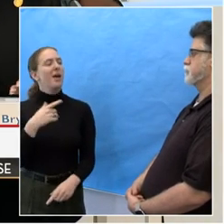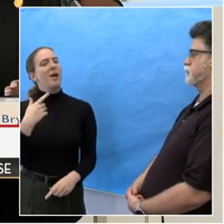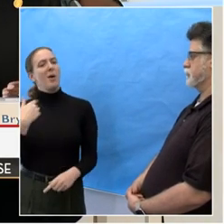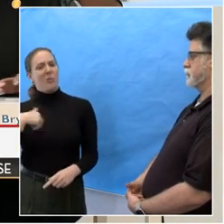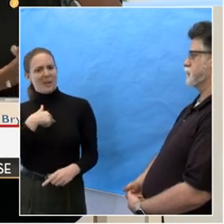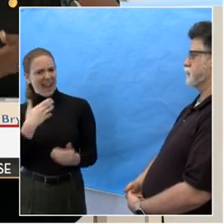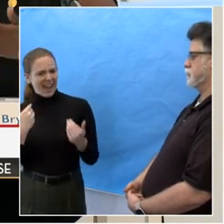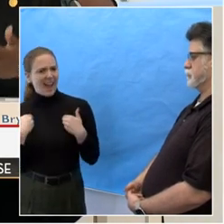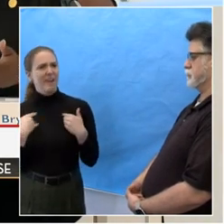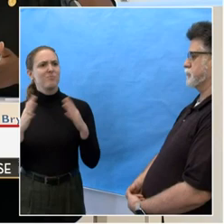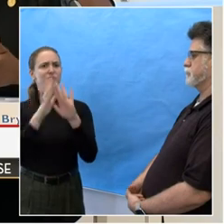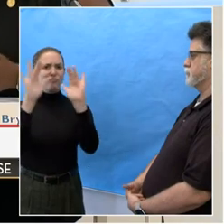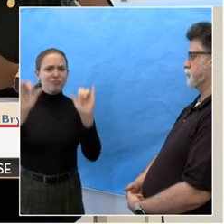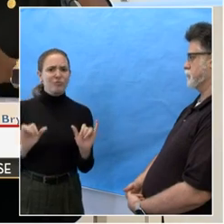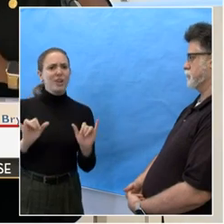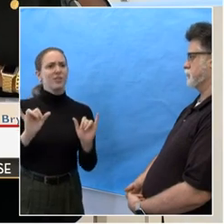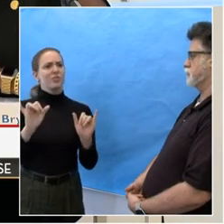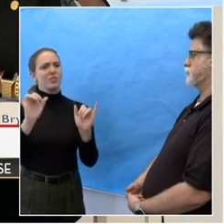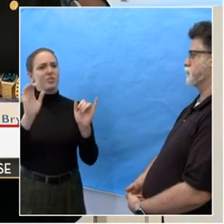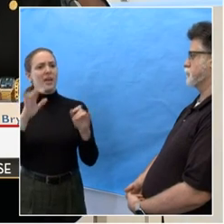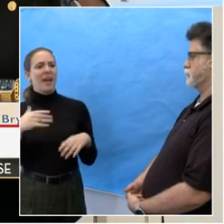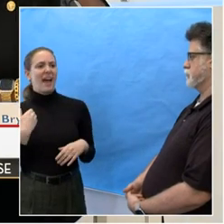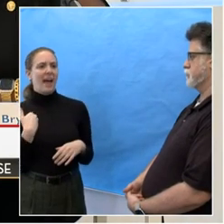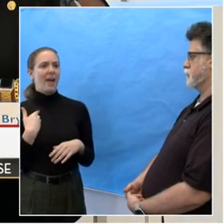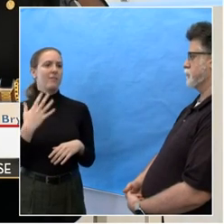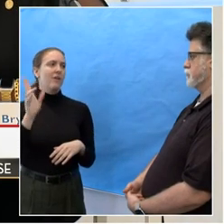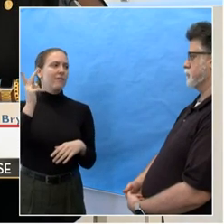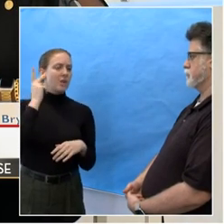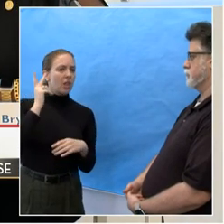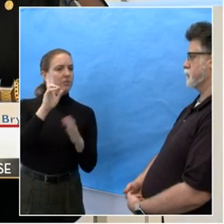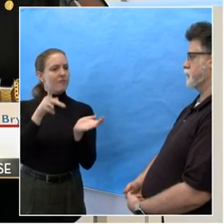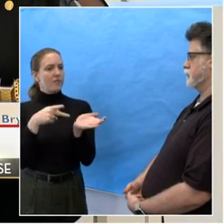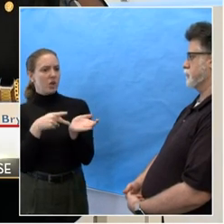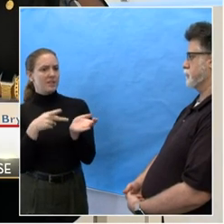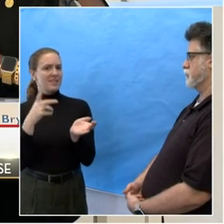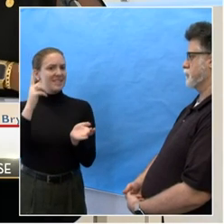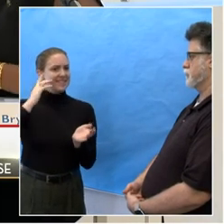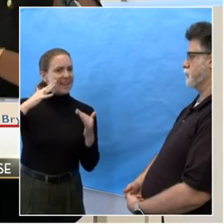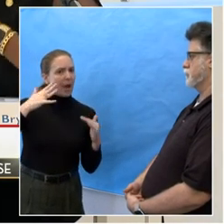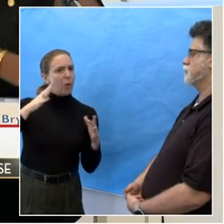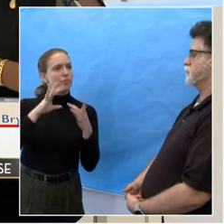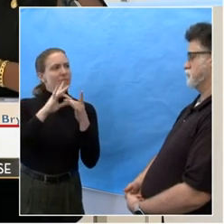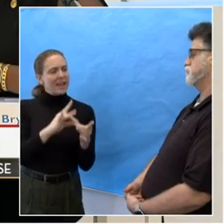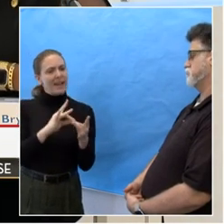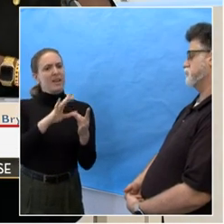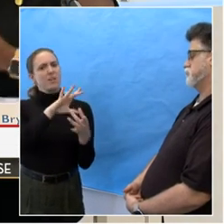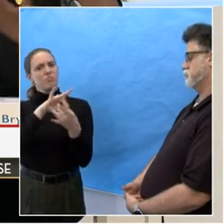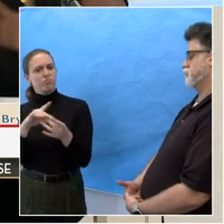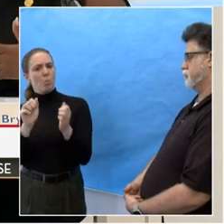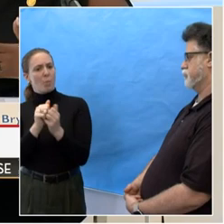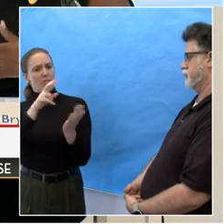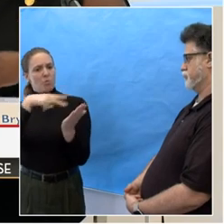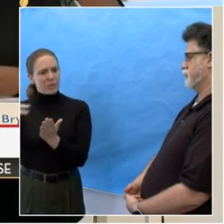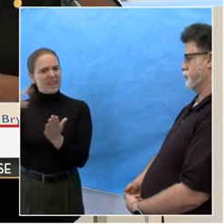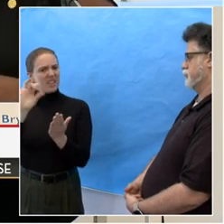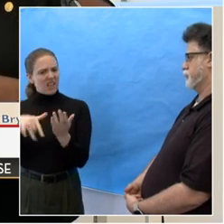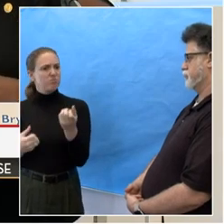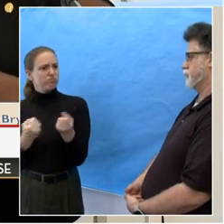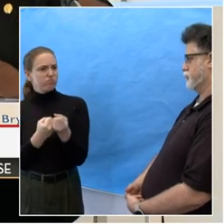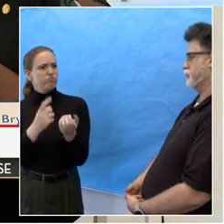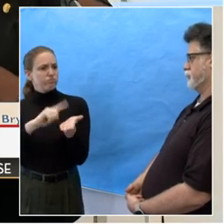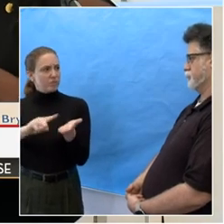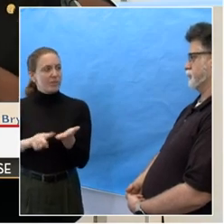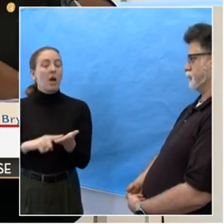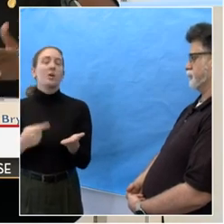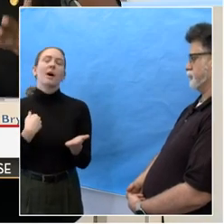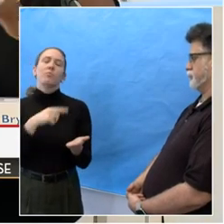systematic structure to phonics-based literacy instruction. And so I just applaud and appreciate from the classroom